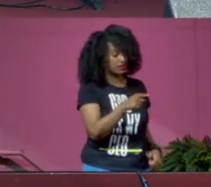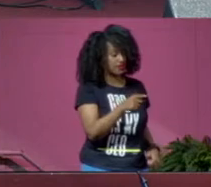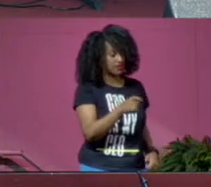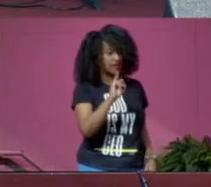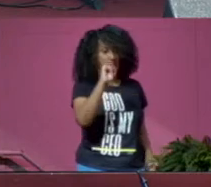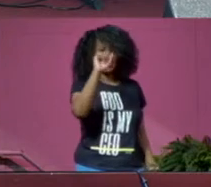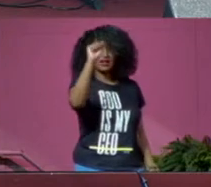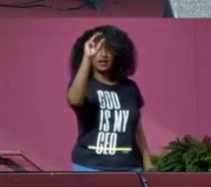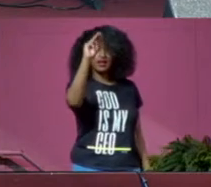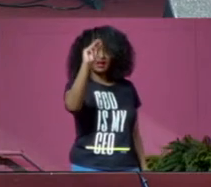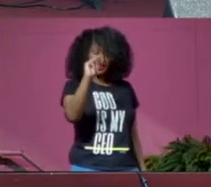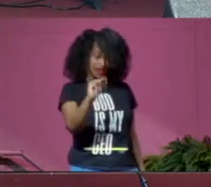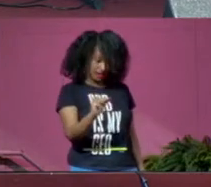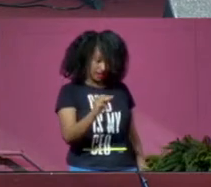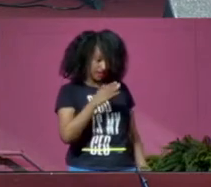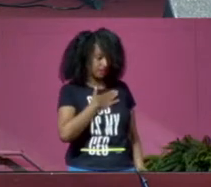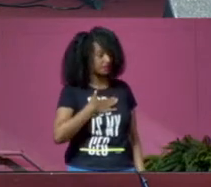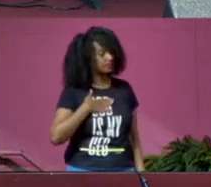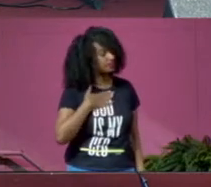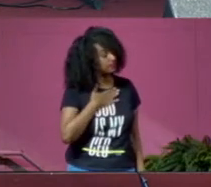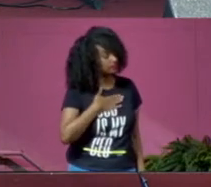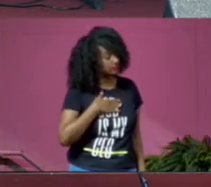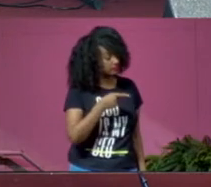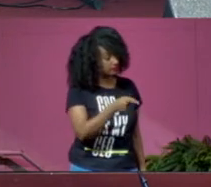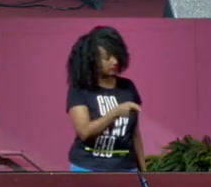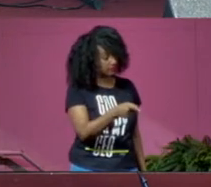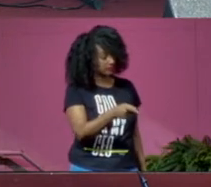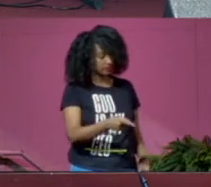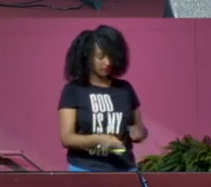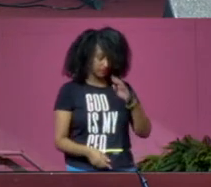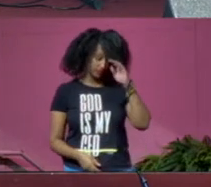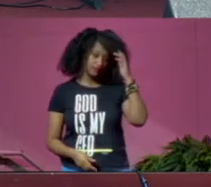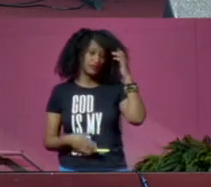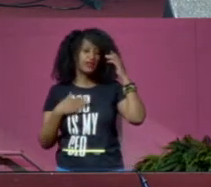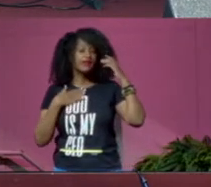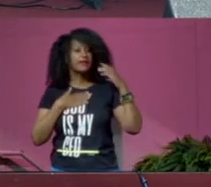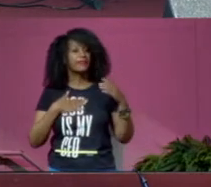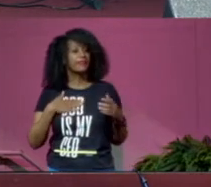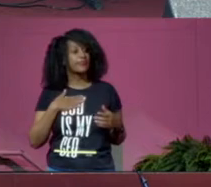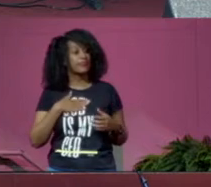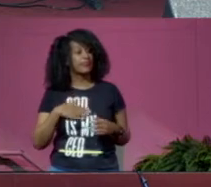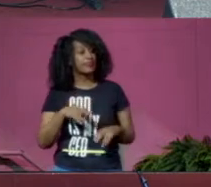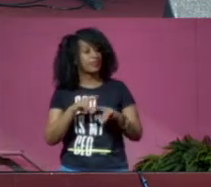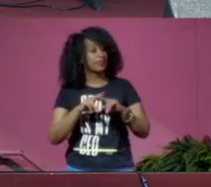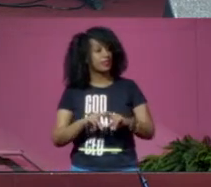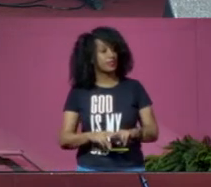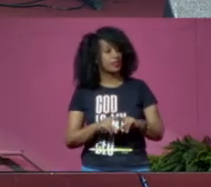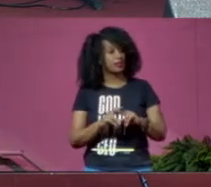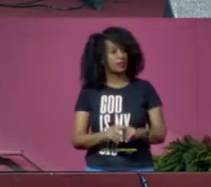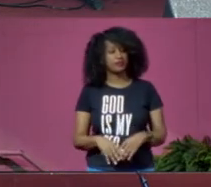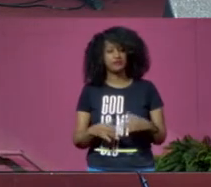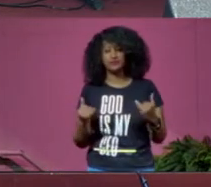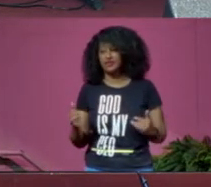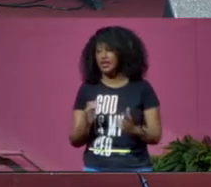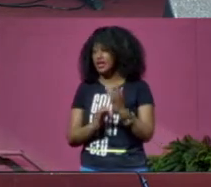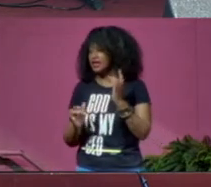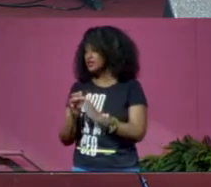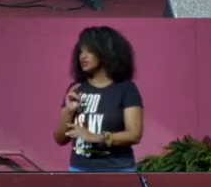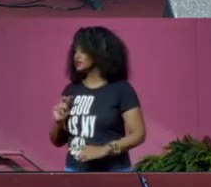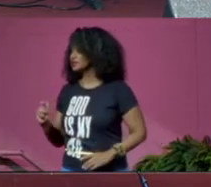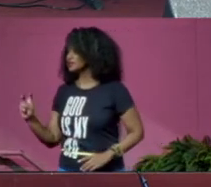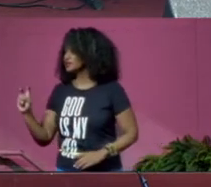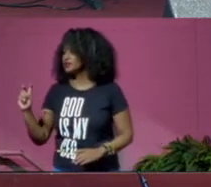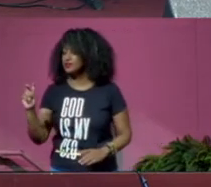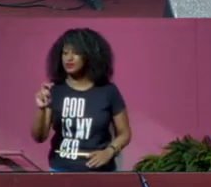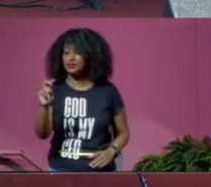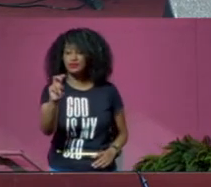am well pleased." You may be seated in the presence of the Lord. At that time, Jesus came from Nazareth in Galilee and was baptized